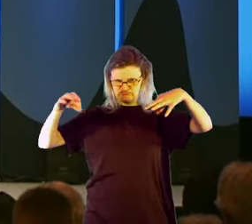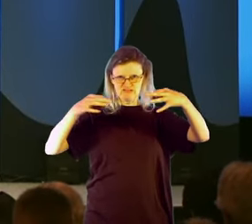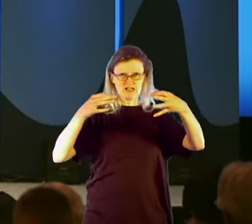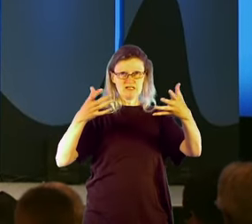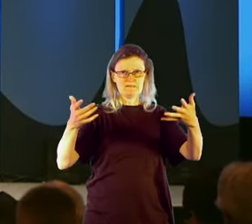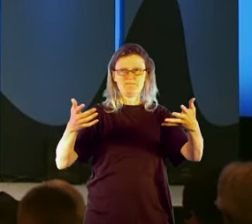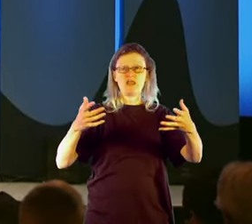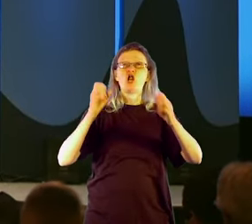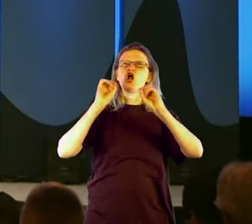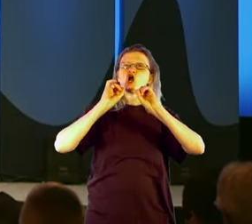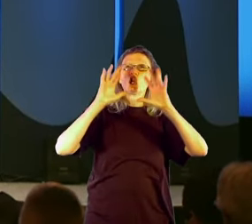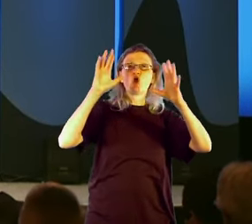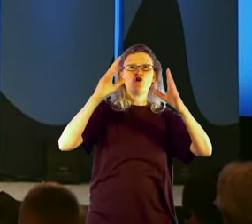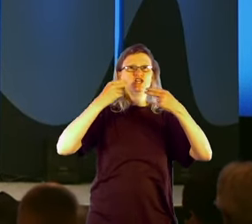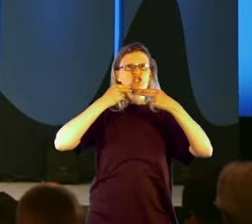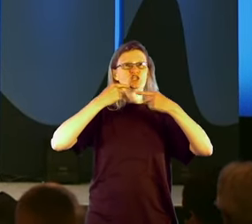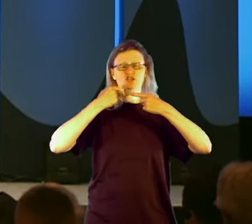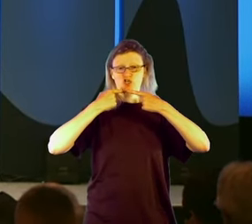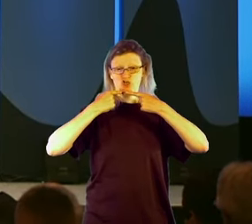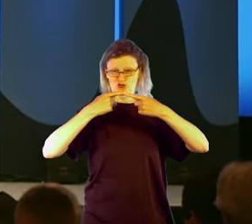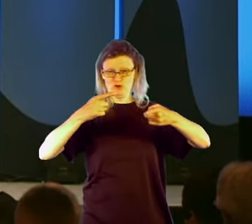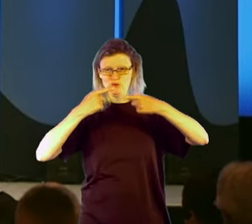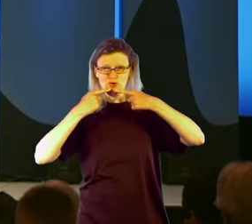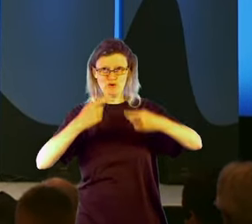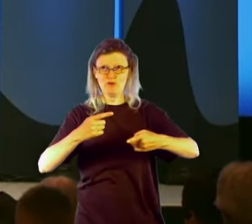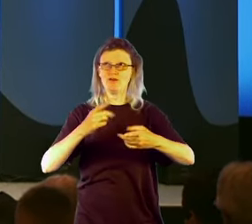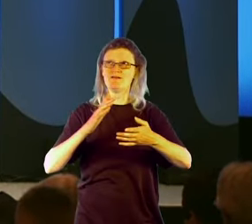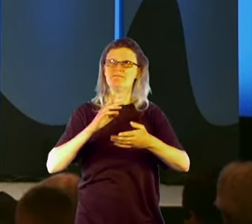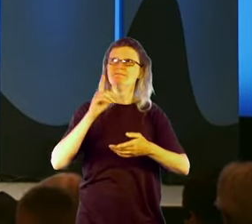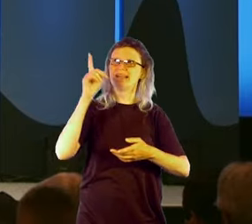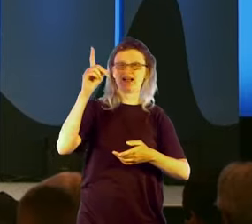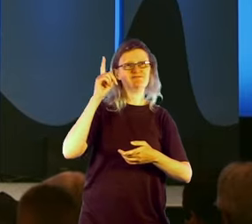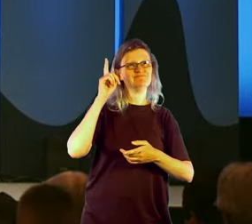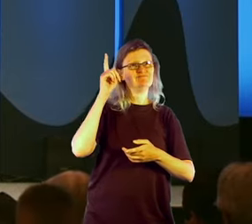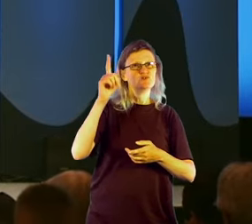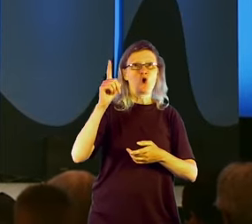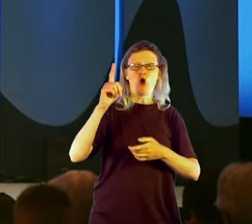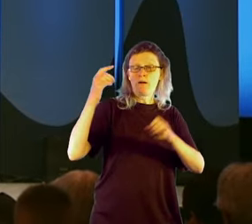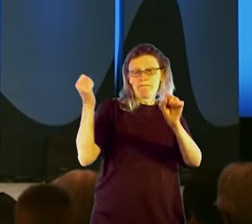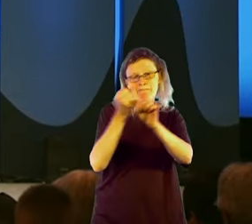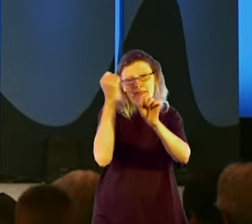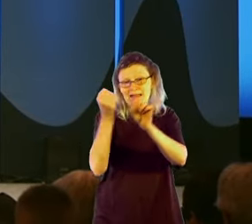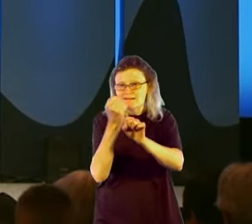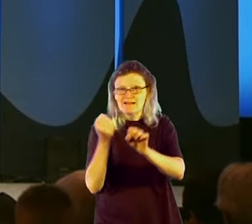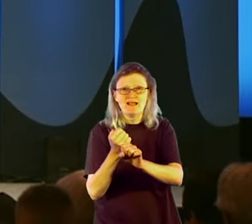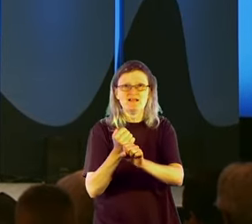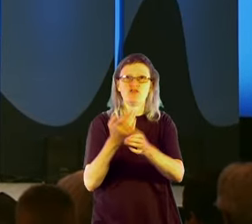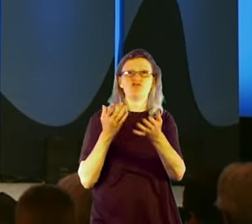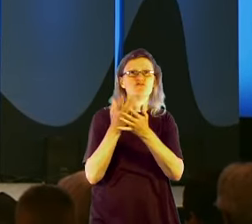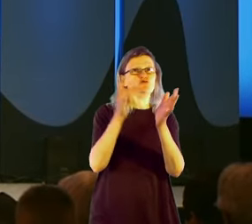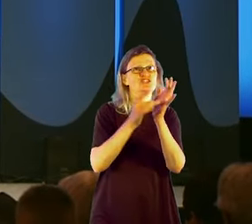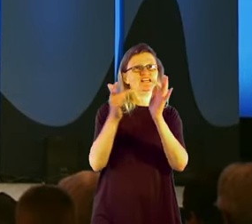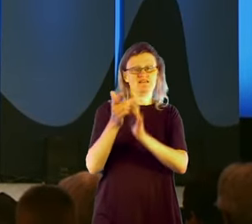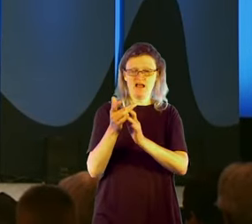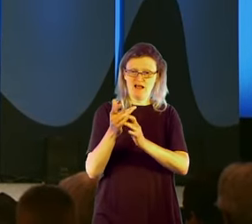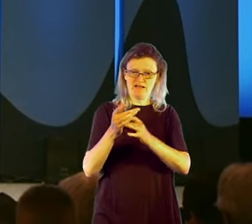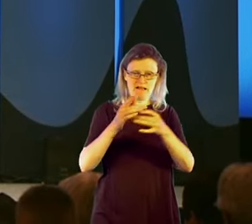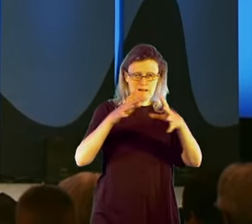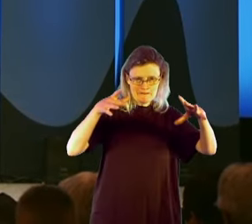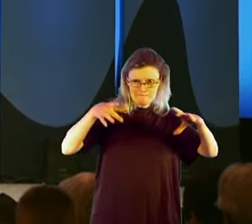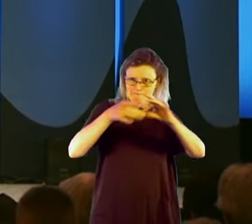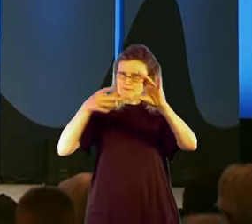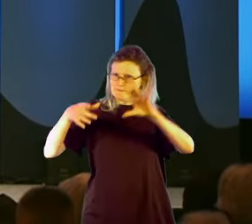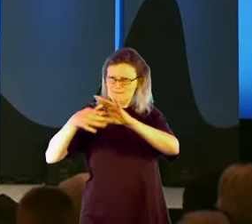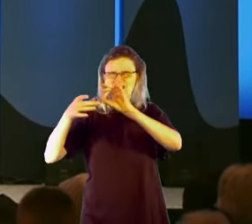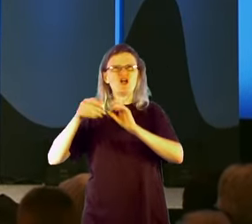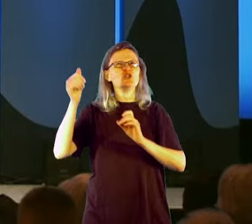of the gospel is that God has mended and is mending our brokenness. So I don't know if you've heard